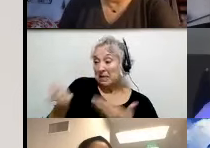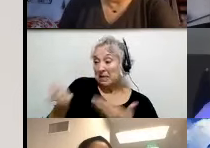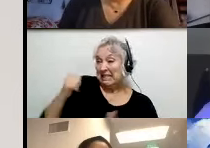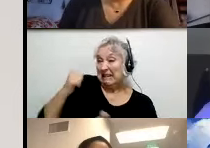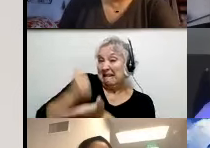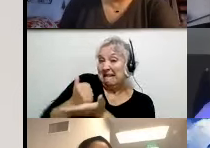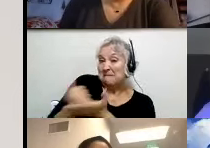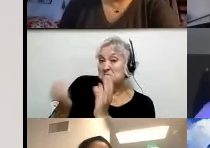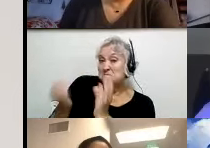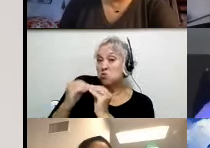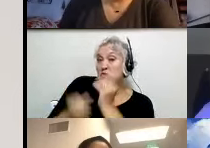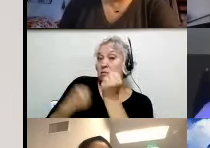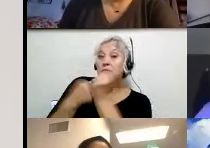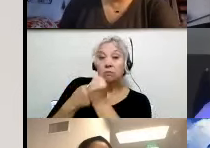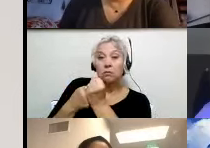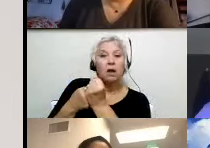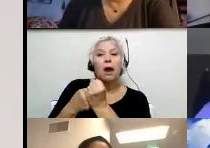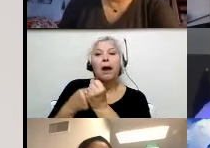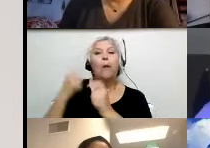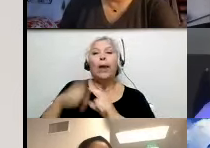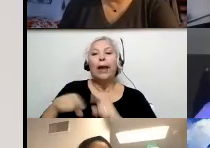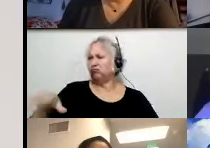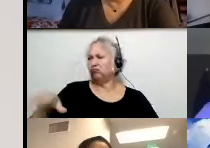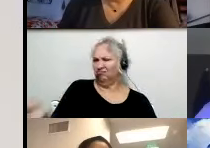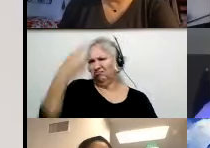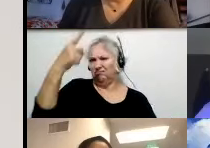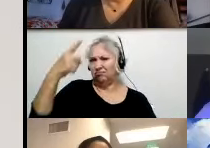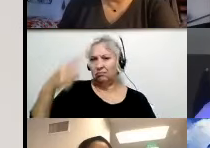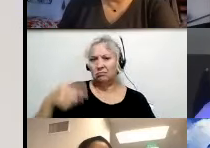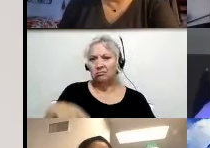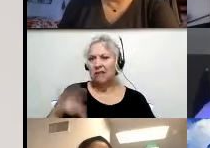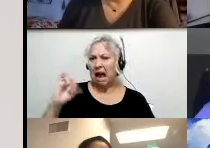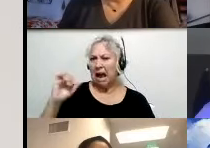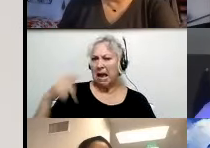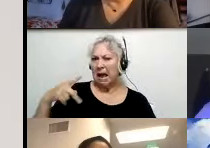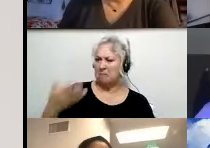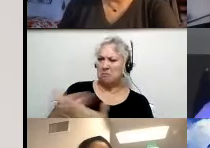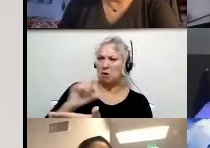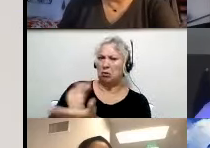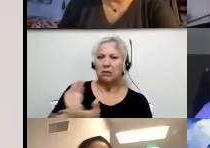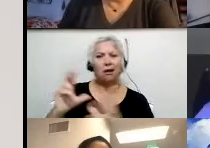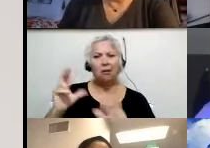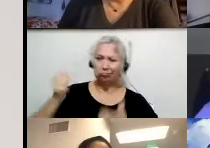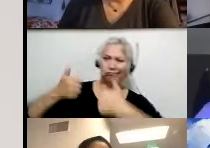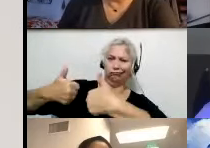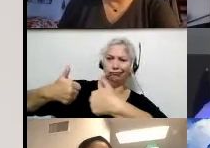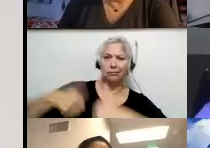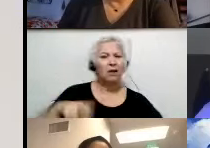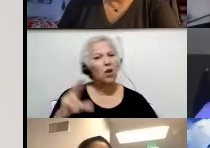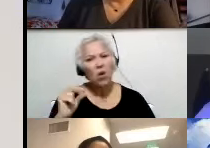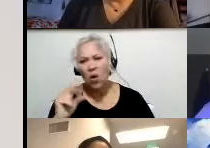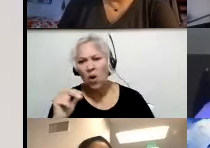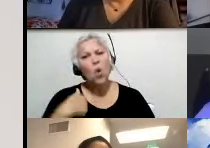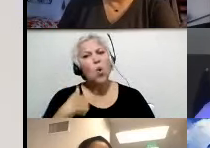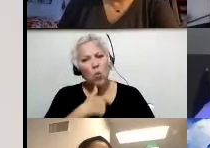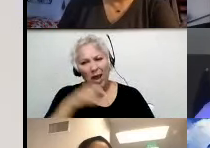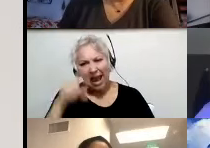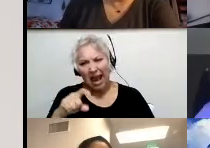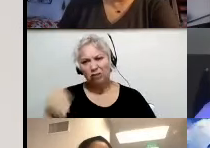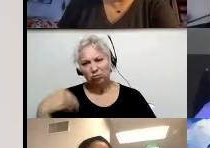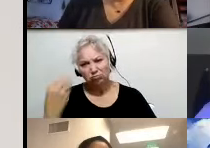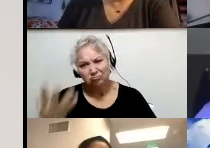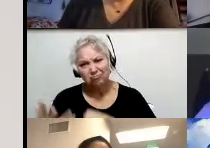additional supports. We can't just say, hey, you need to do this ICAP, do it before you graduate. Good luck with that. We have to be able to provide